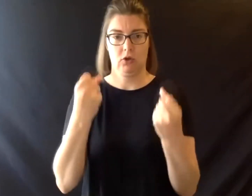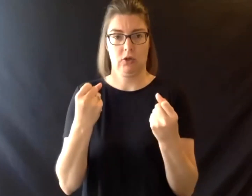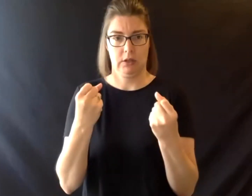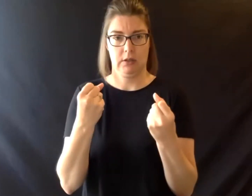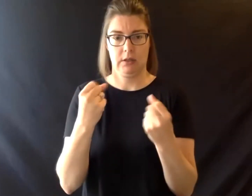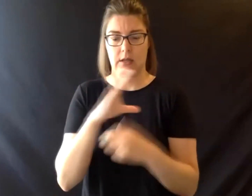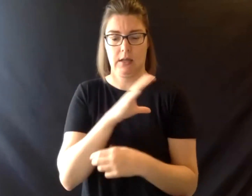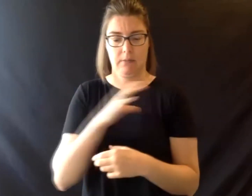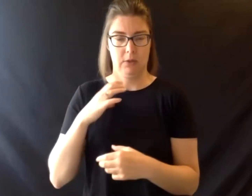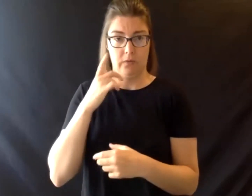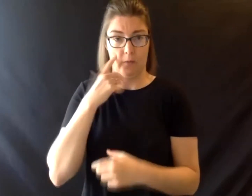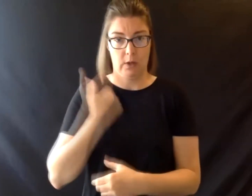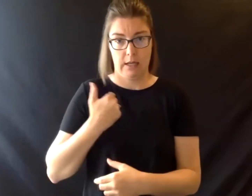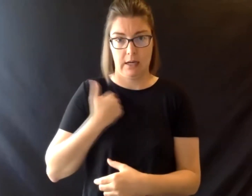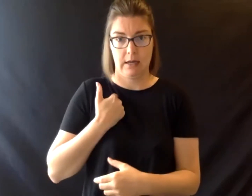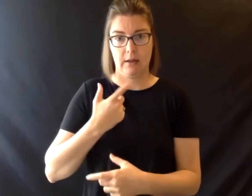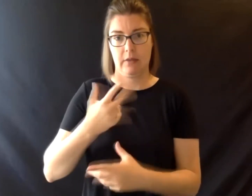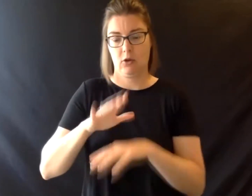Canada,